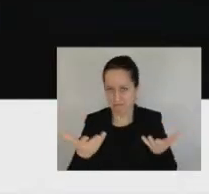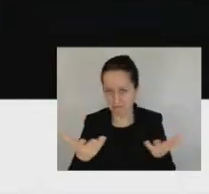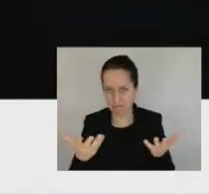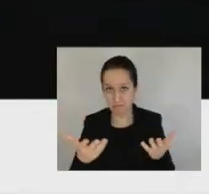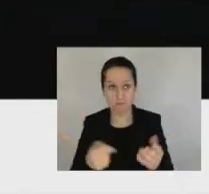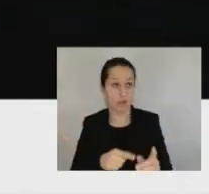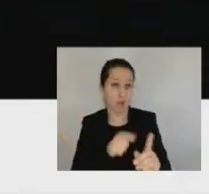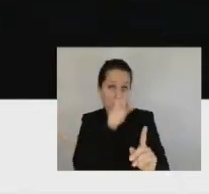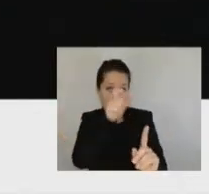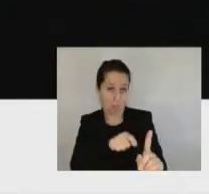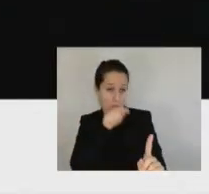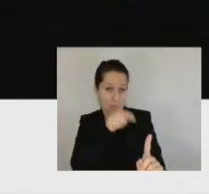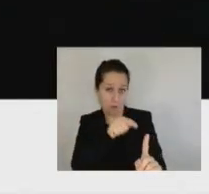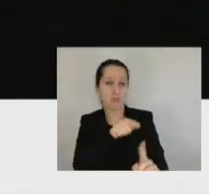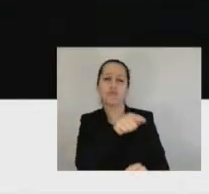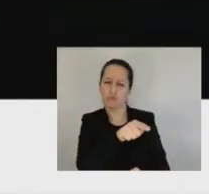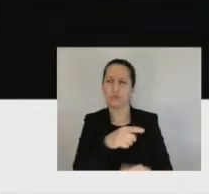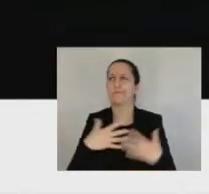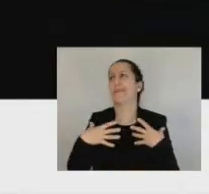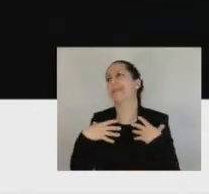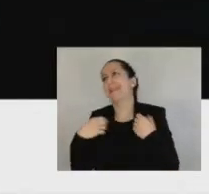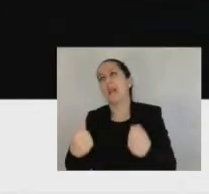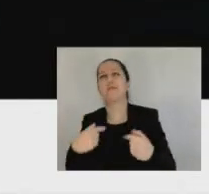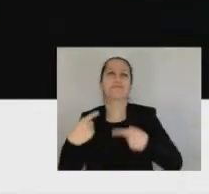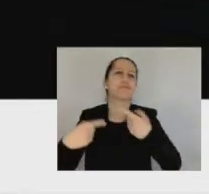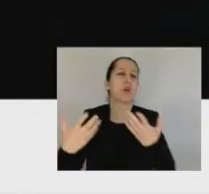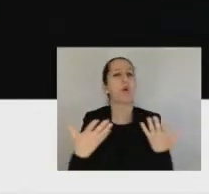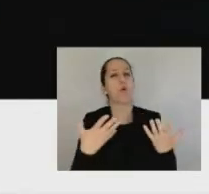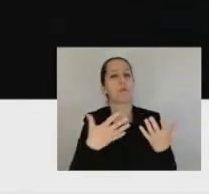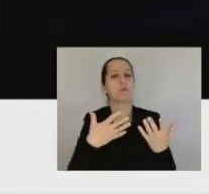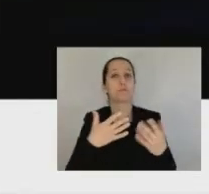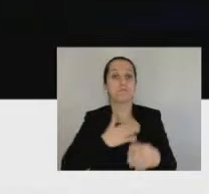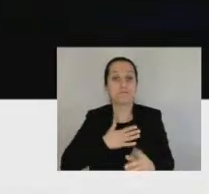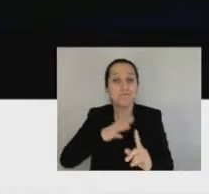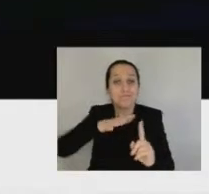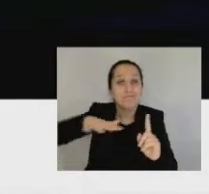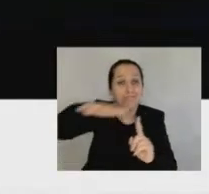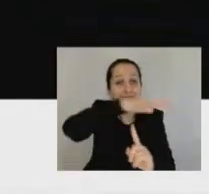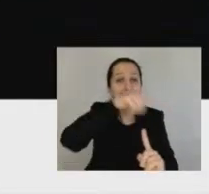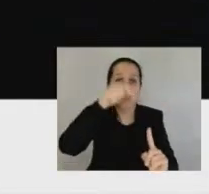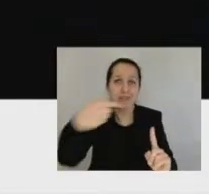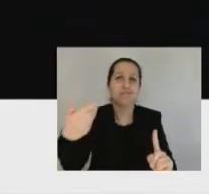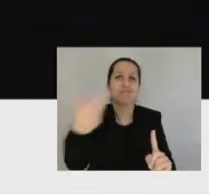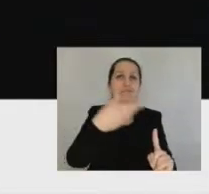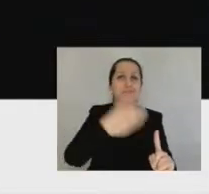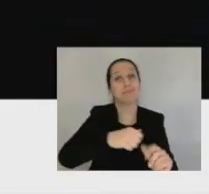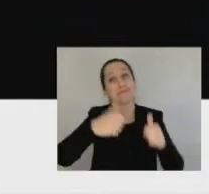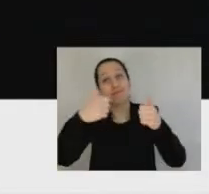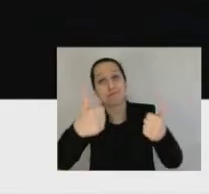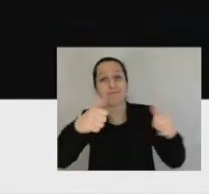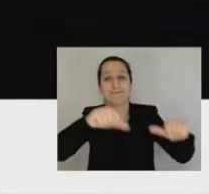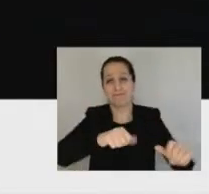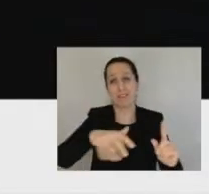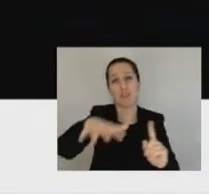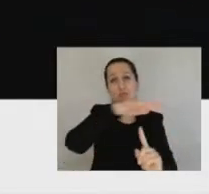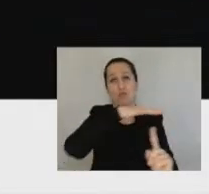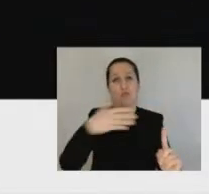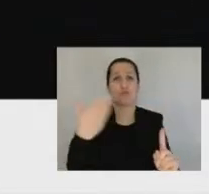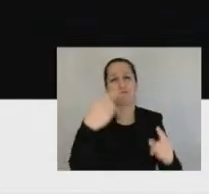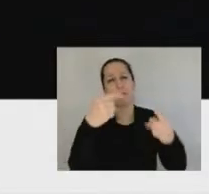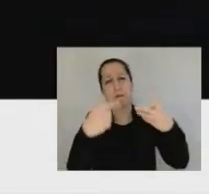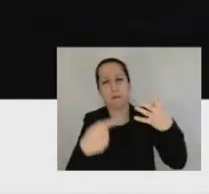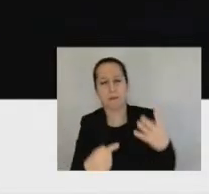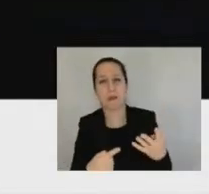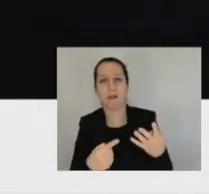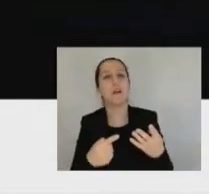only explained because they have less healthy behaviors given the conditions of the environment in which they exist. And that is tremendously important because